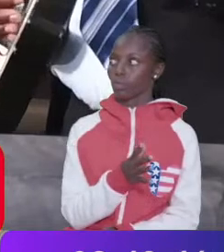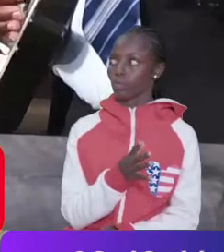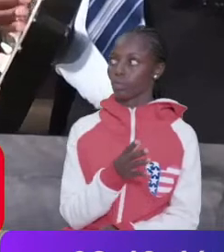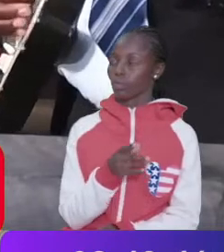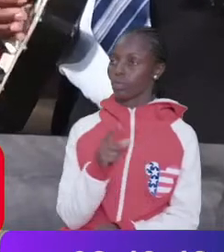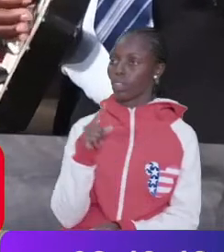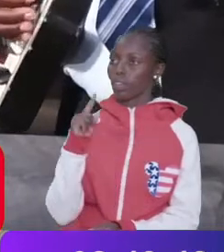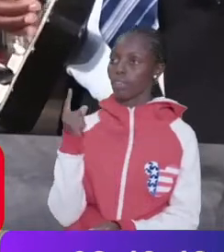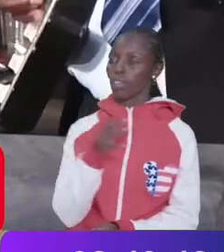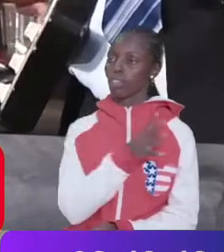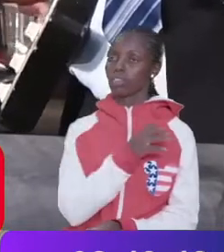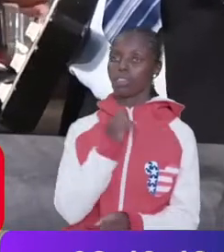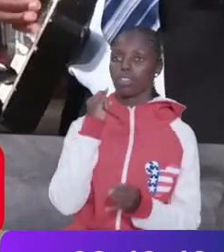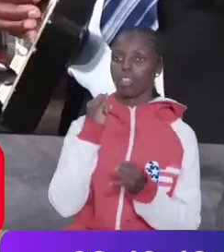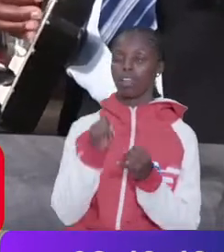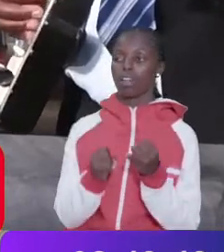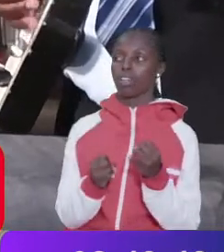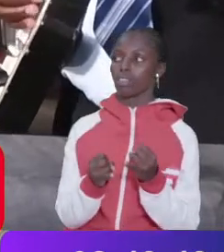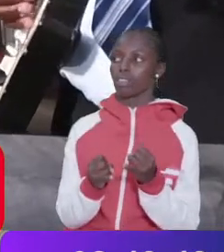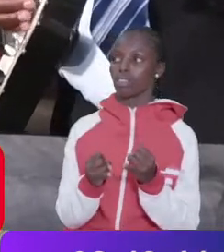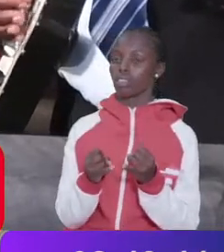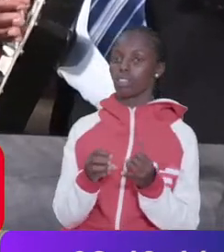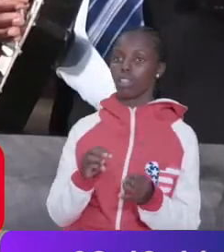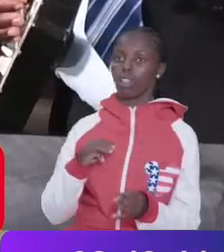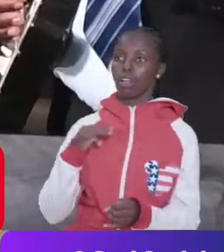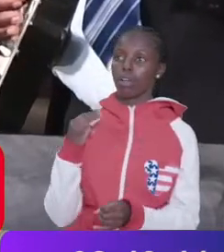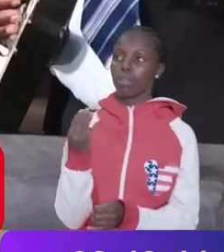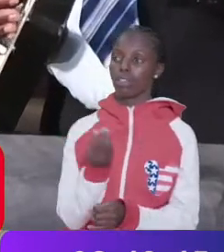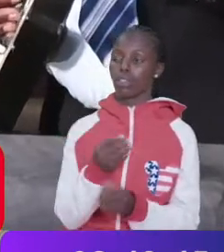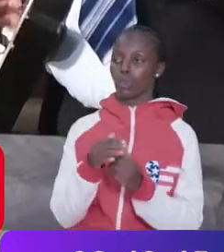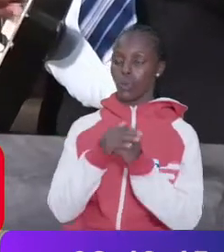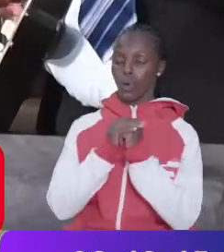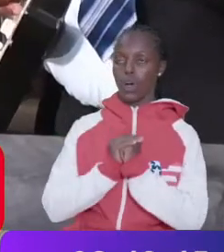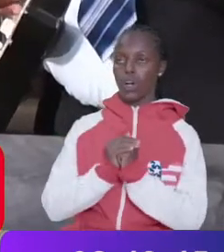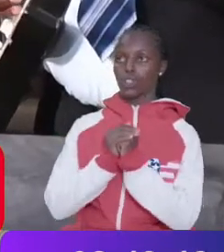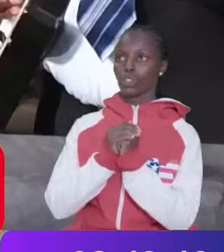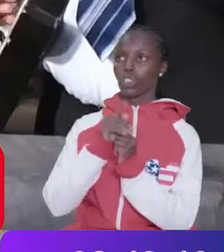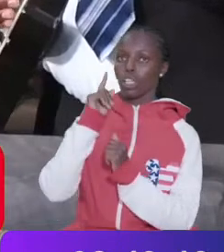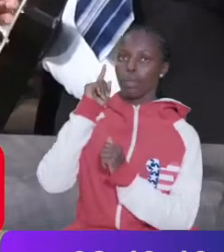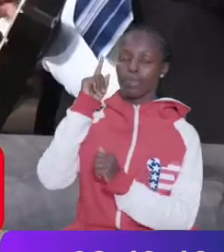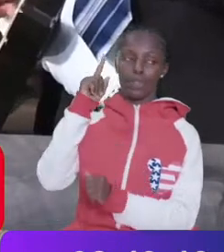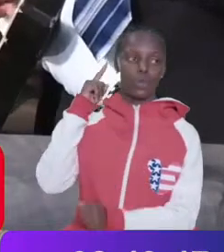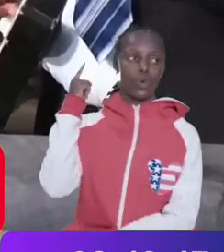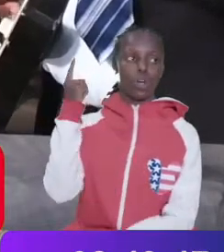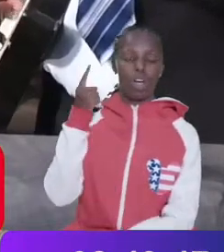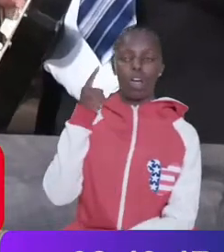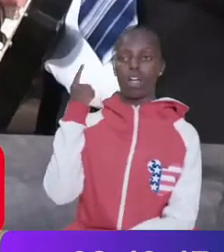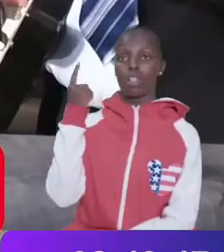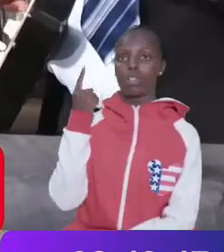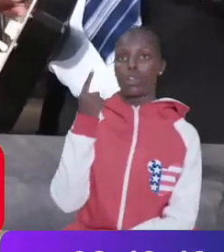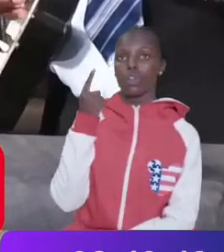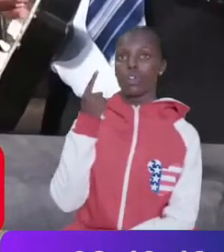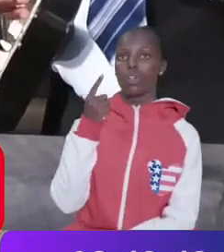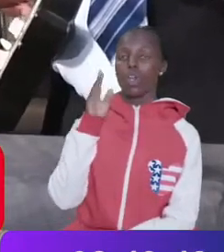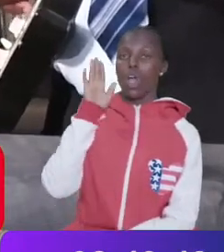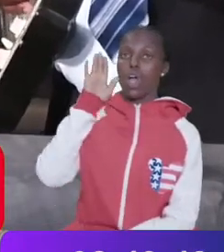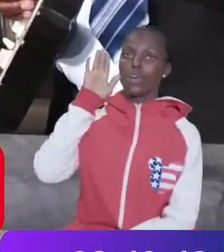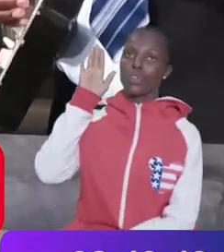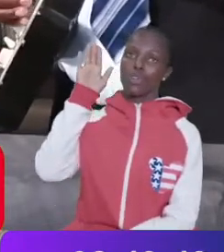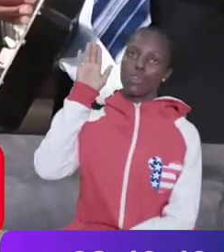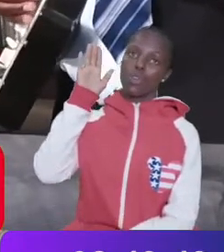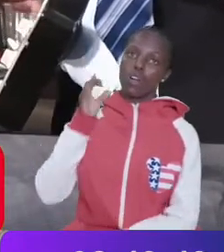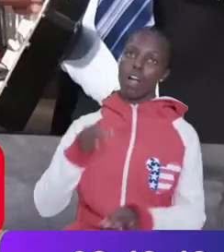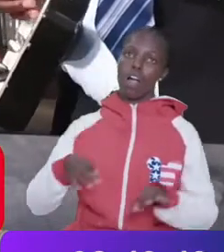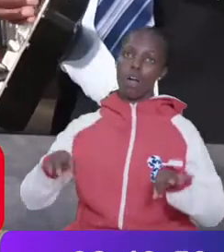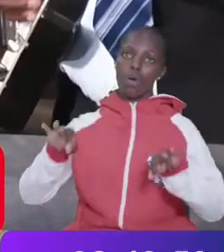and Omega, we worship you, our Lord.